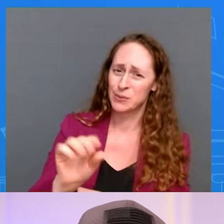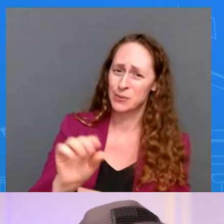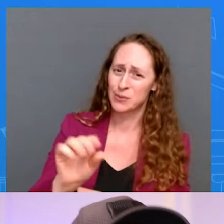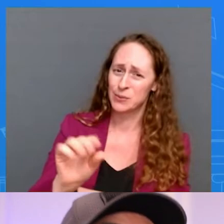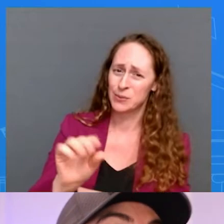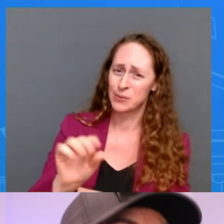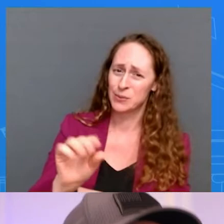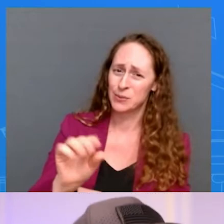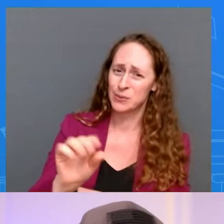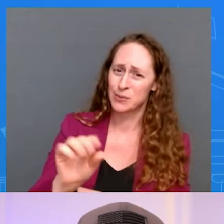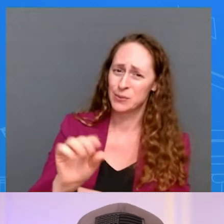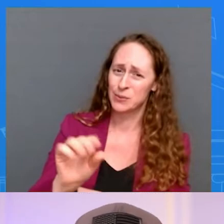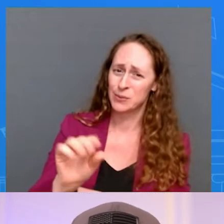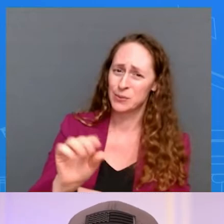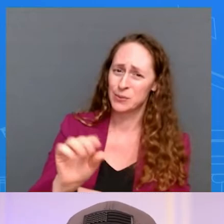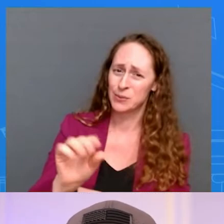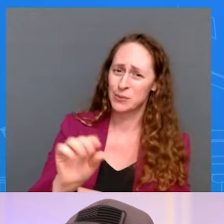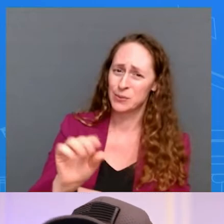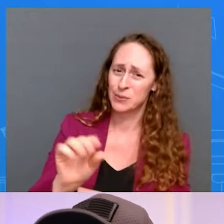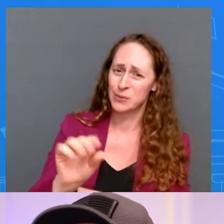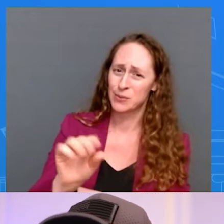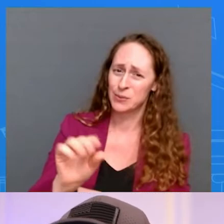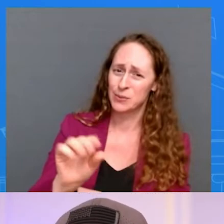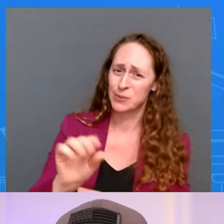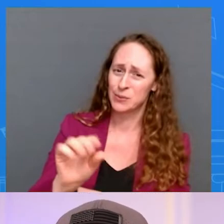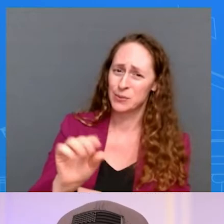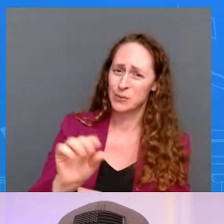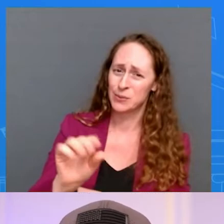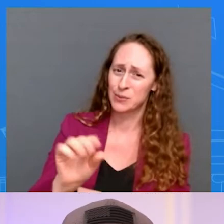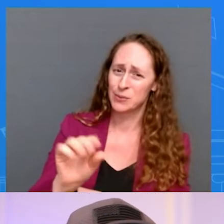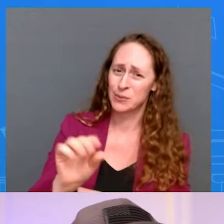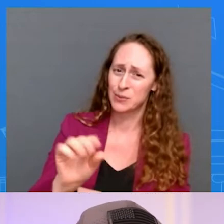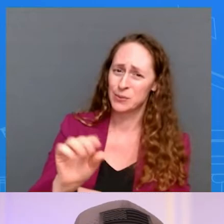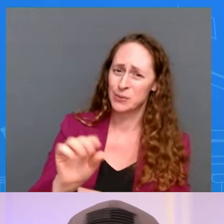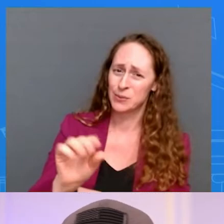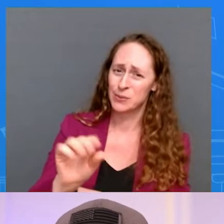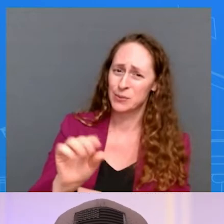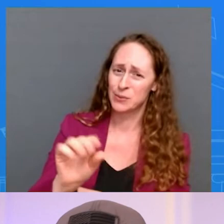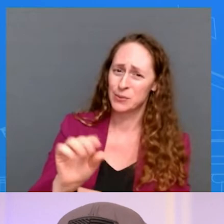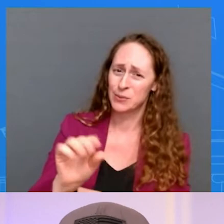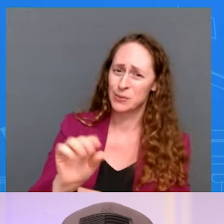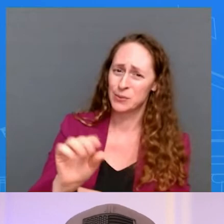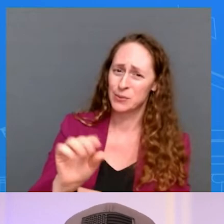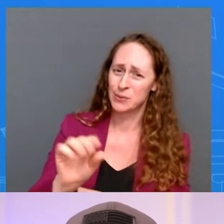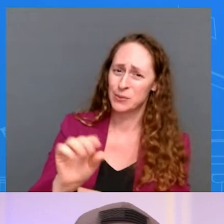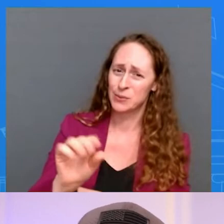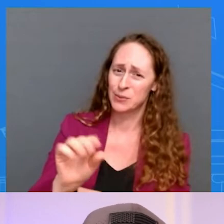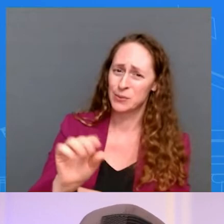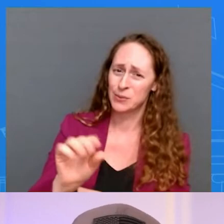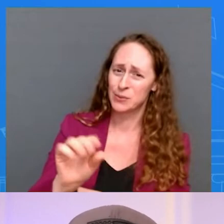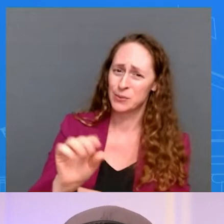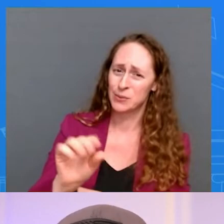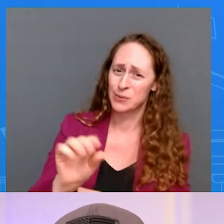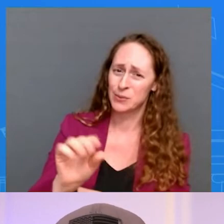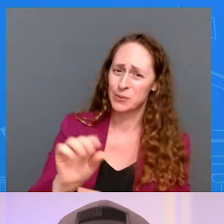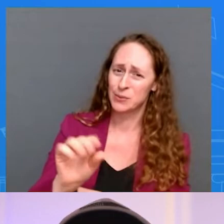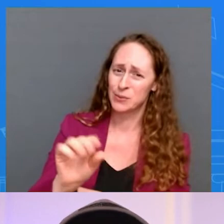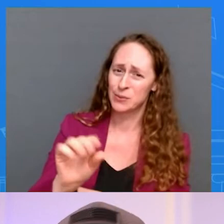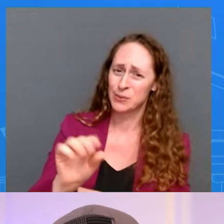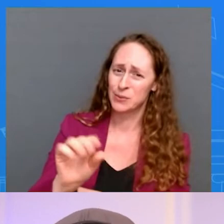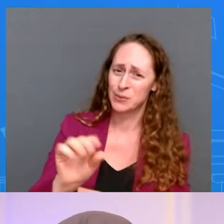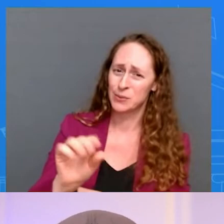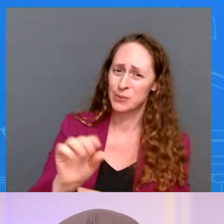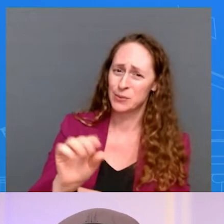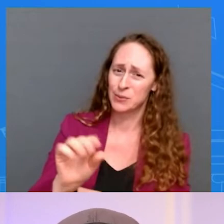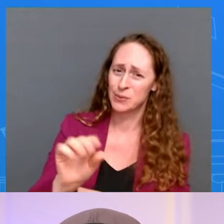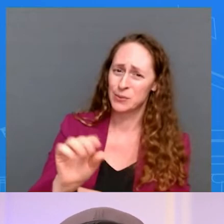call going, what the hell are you doing? Why are you launching missiles? Why are you doing this? What you like, there's nothing, but he's so busy. He's solving this. It's